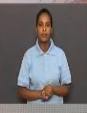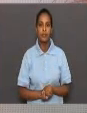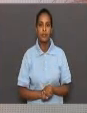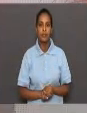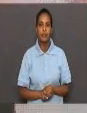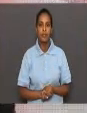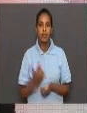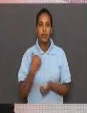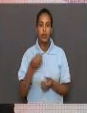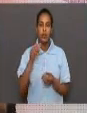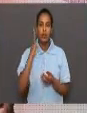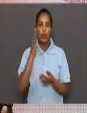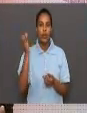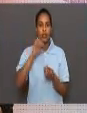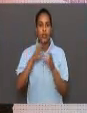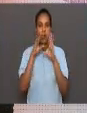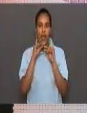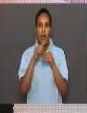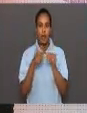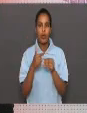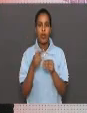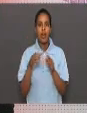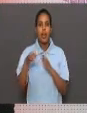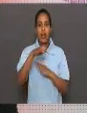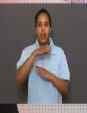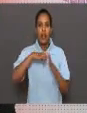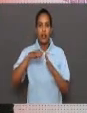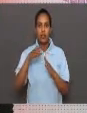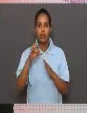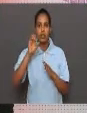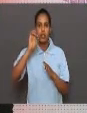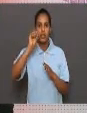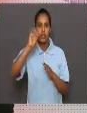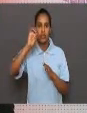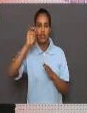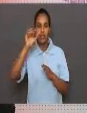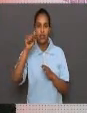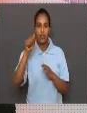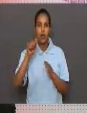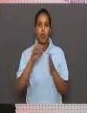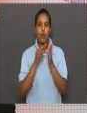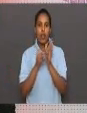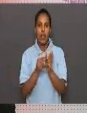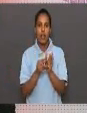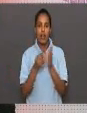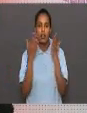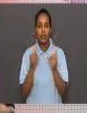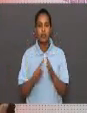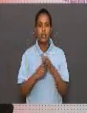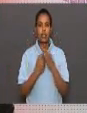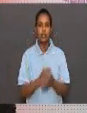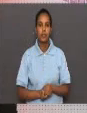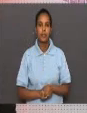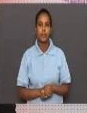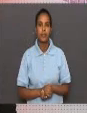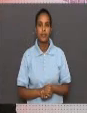examples. We will also talk about the electron-C model.